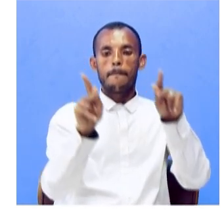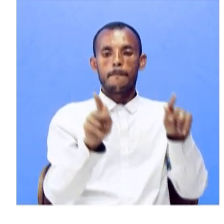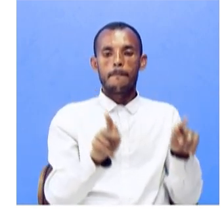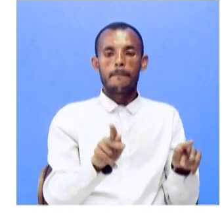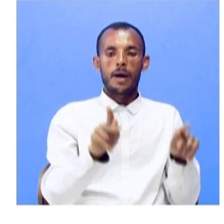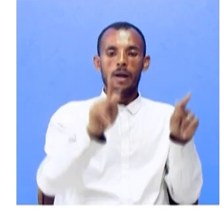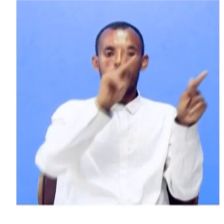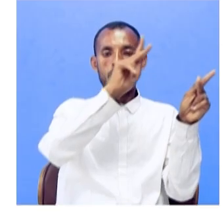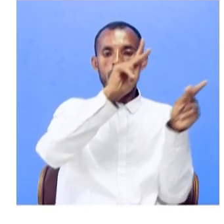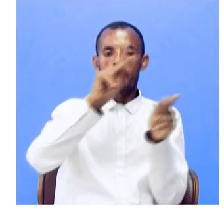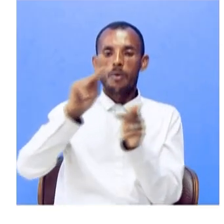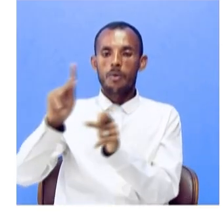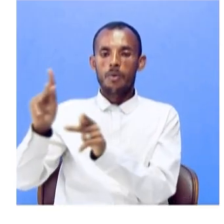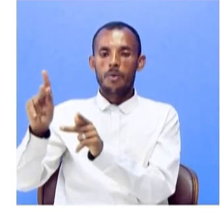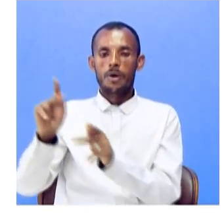So it's a parallelogram.